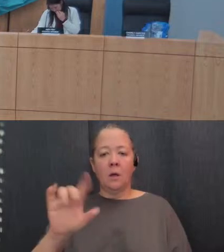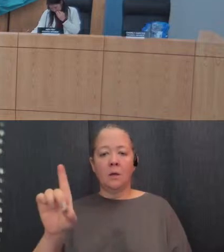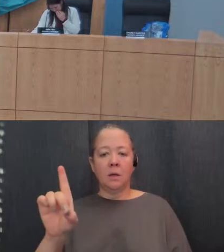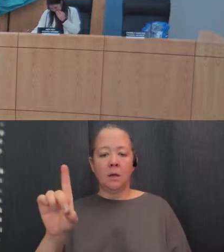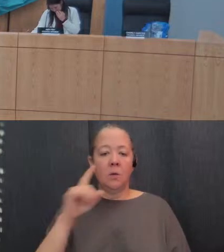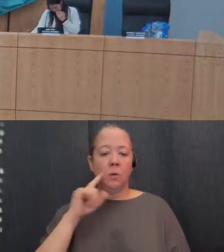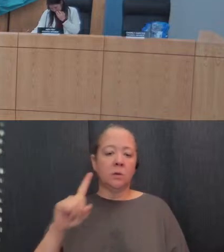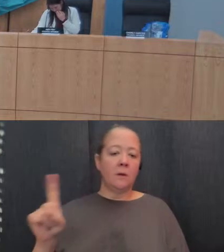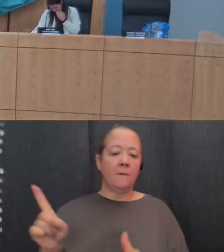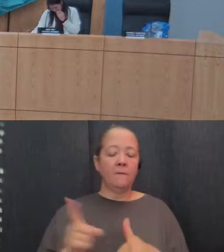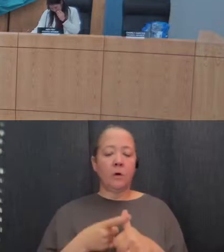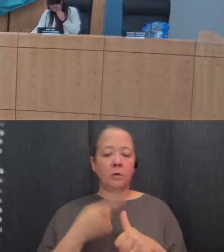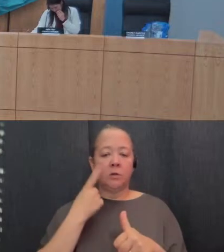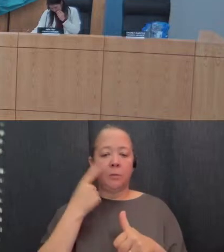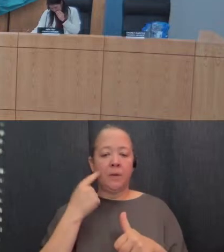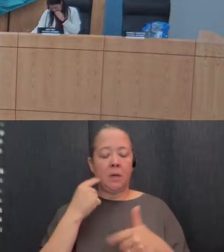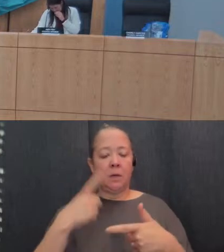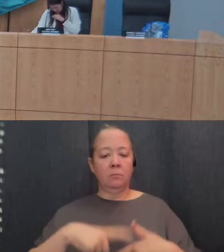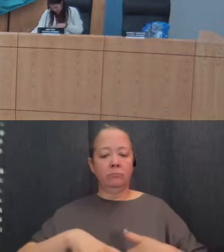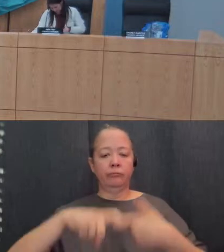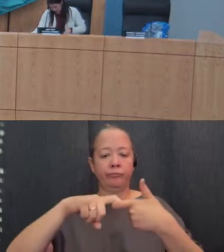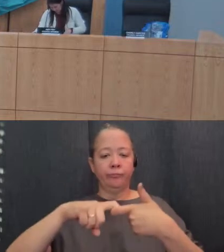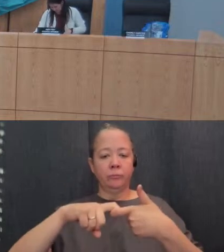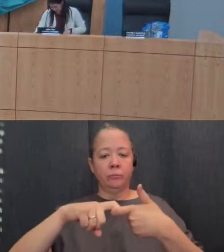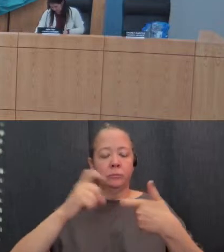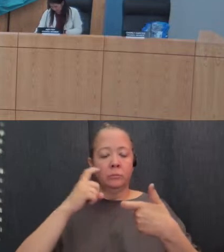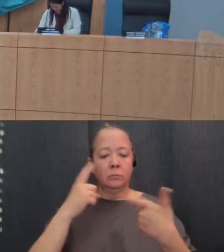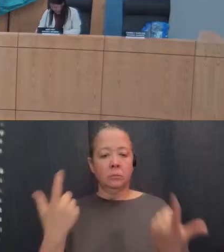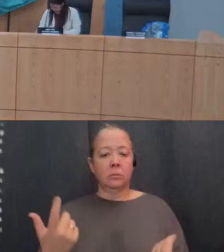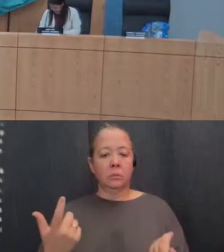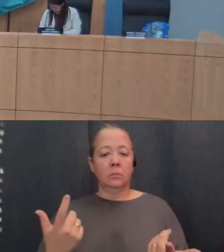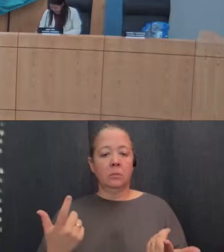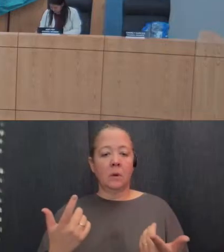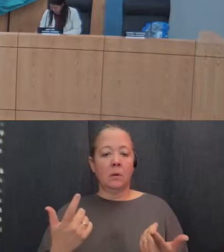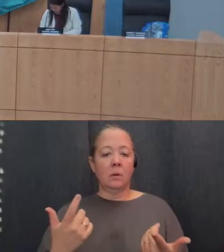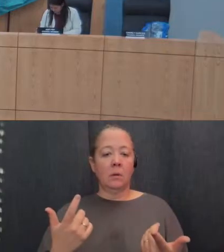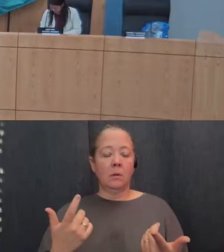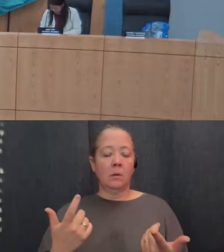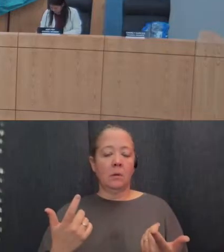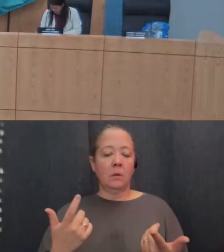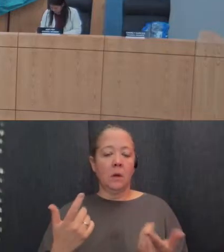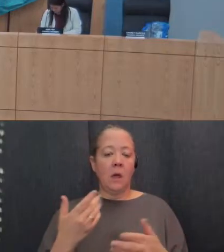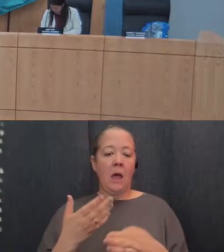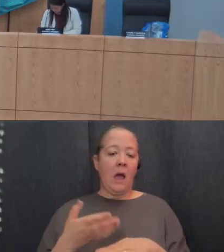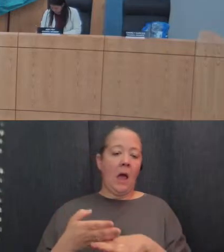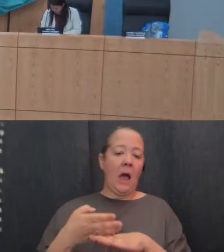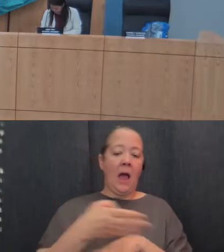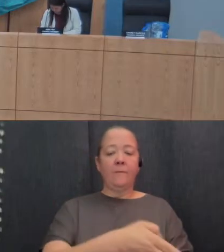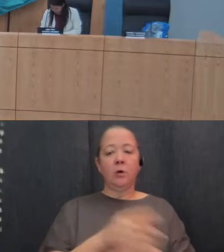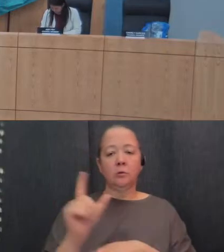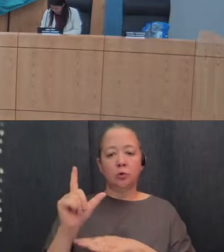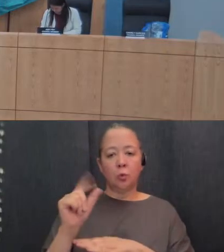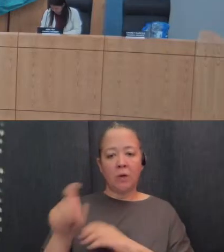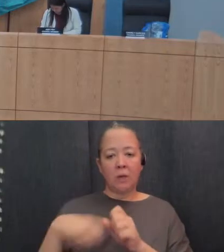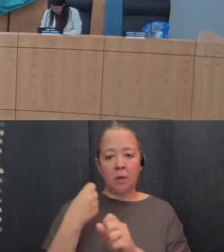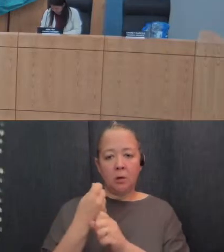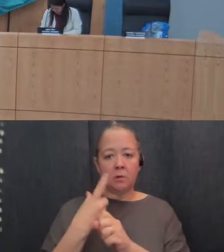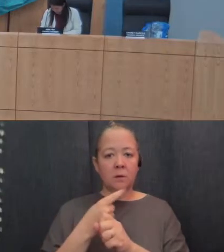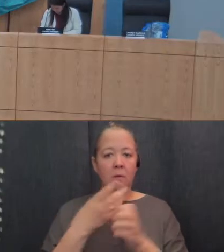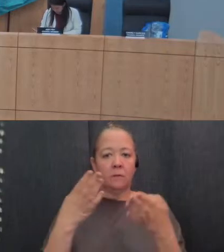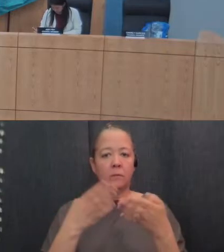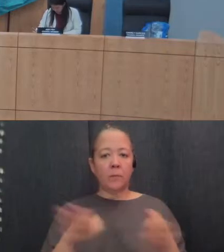year ago. After 20 years of public service overnight, and for over a